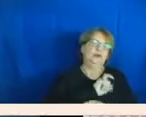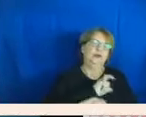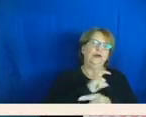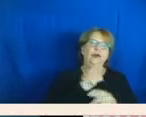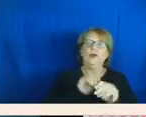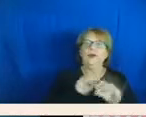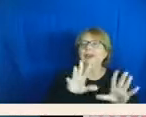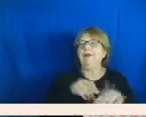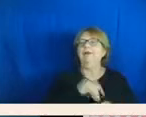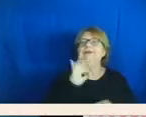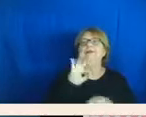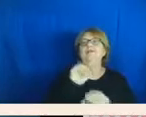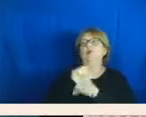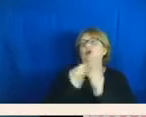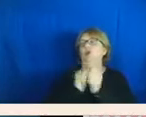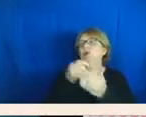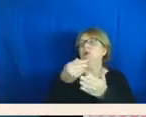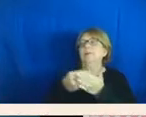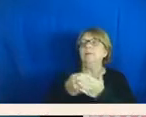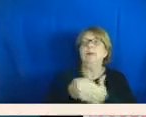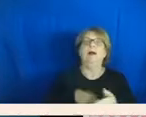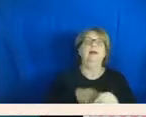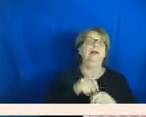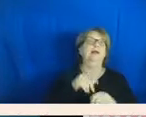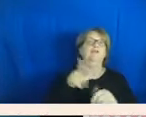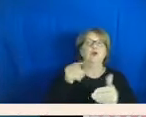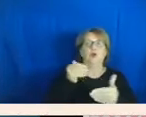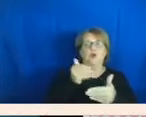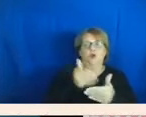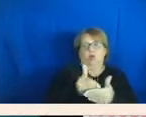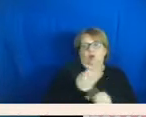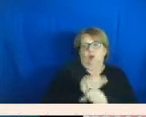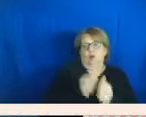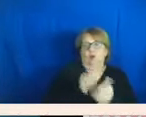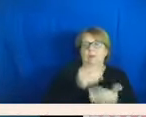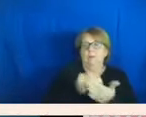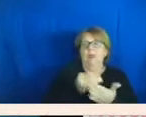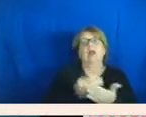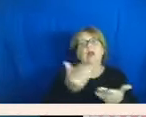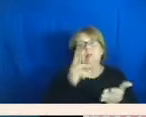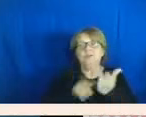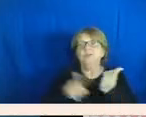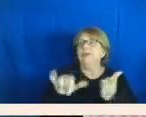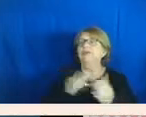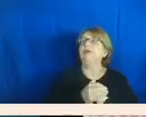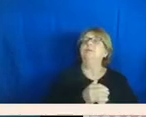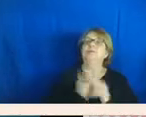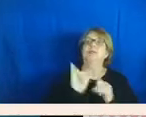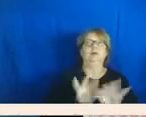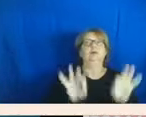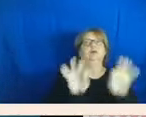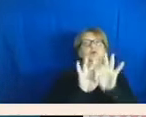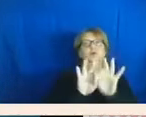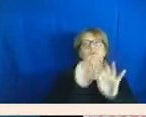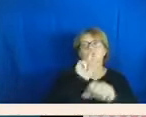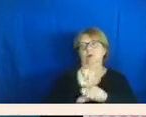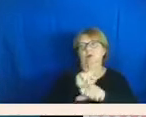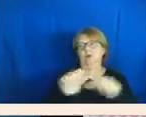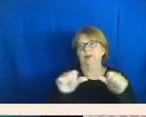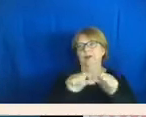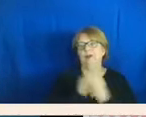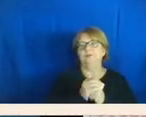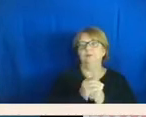with money, close you are to the money. So those are very important in the employment arena. And good credit is important